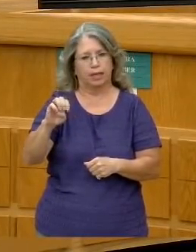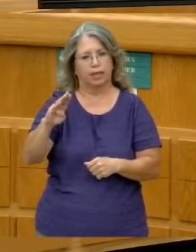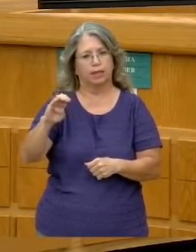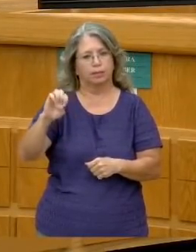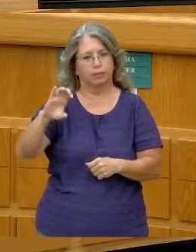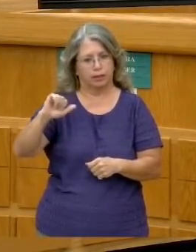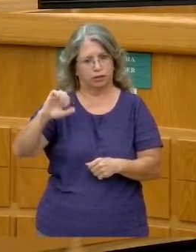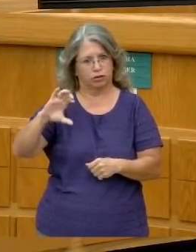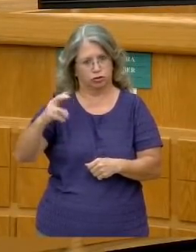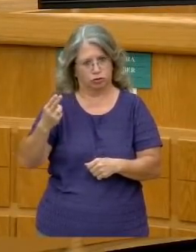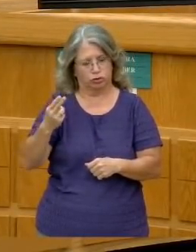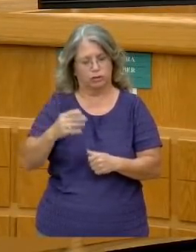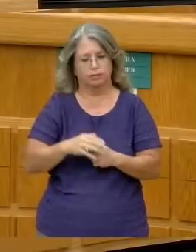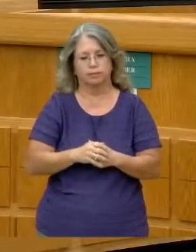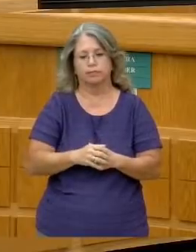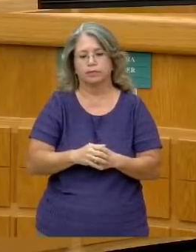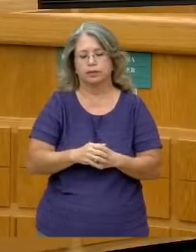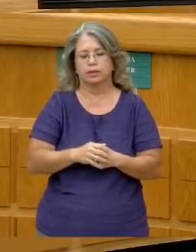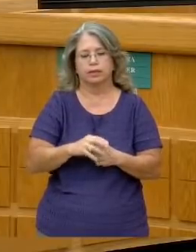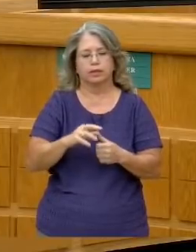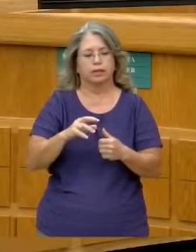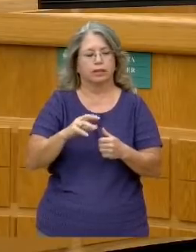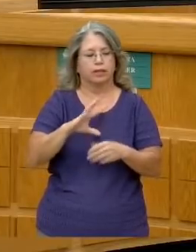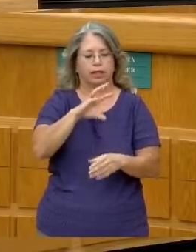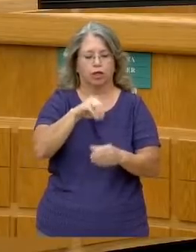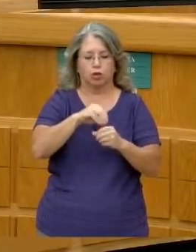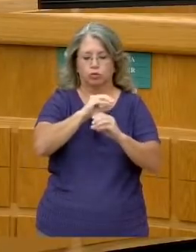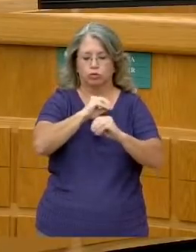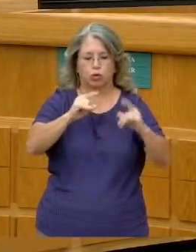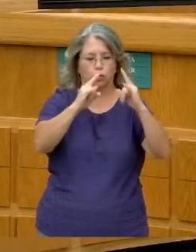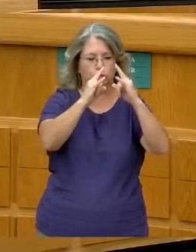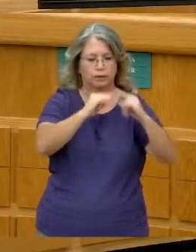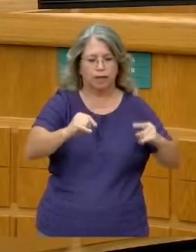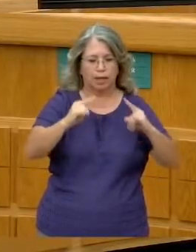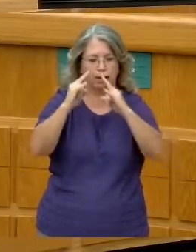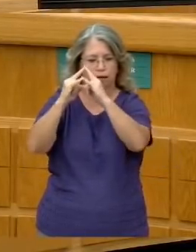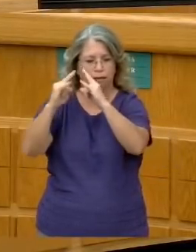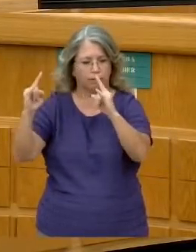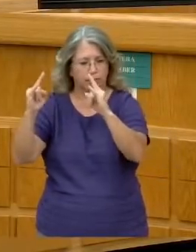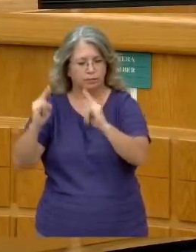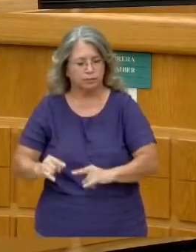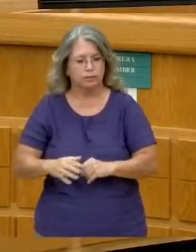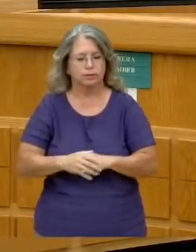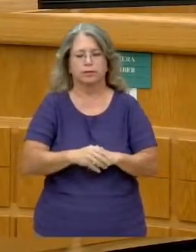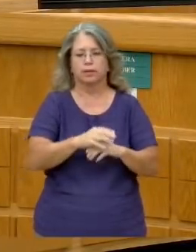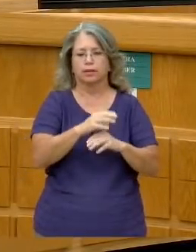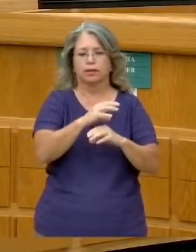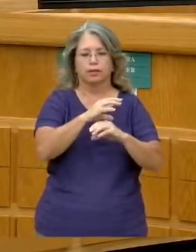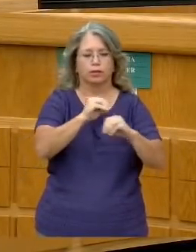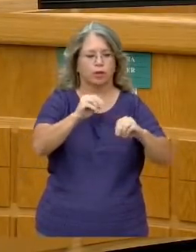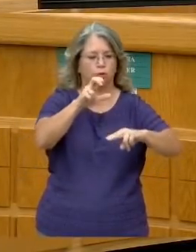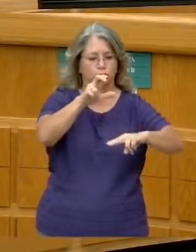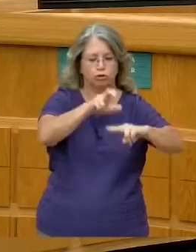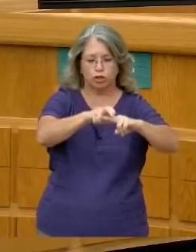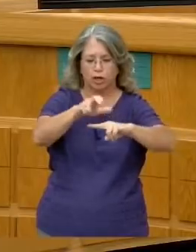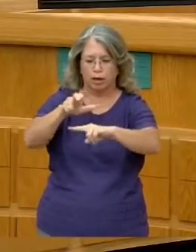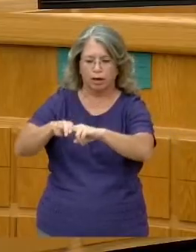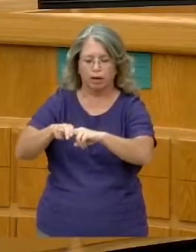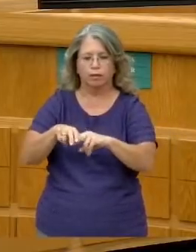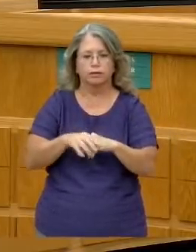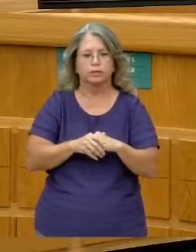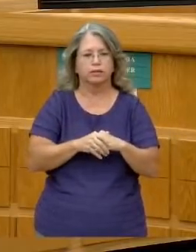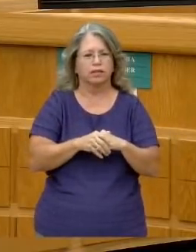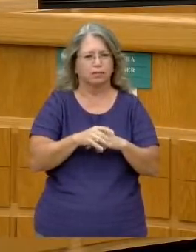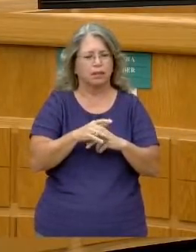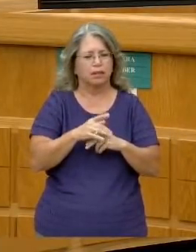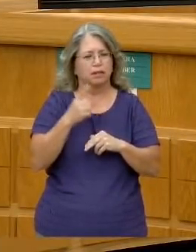no tents being erected over there. You can't occupy chairs, you can't do this. It's basically for exercise if you